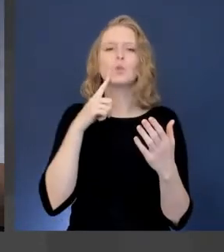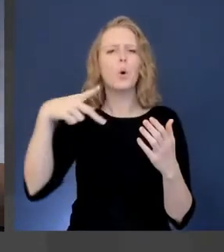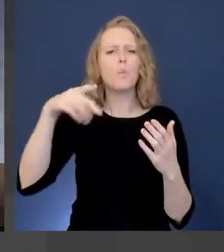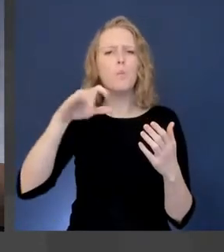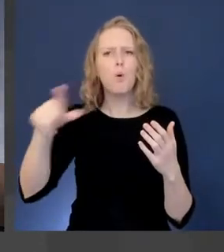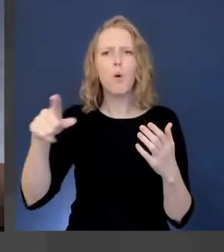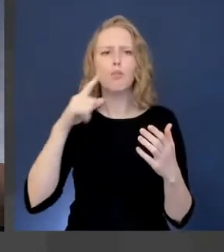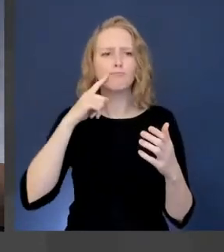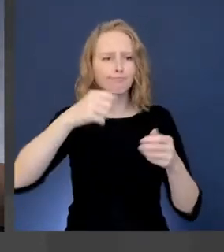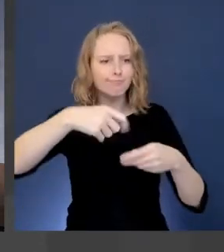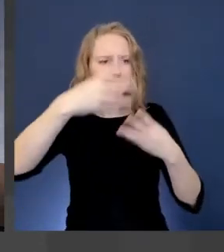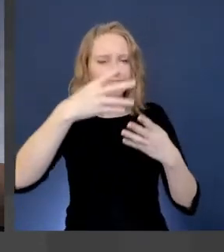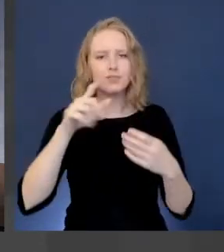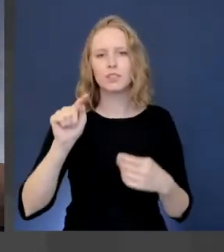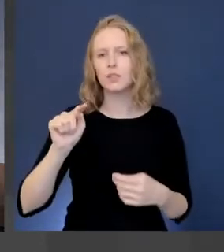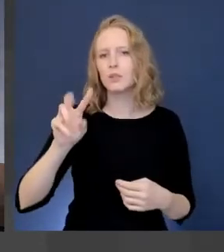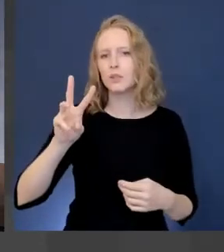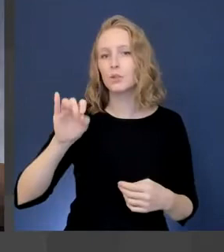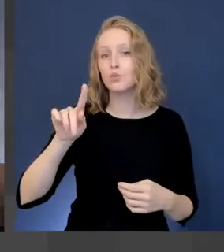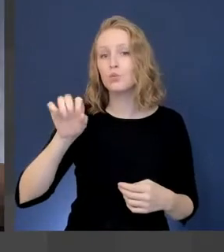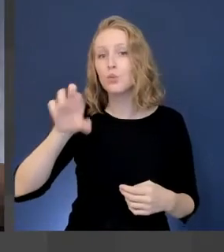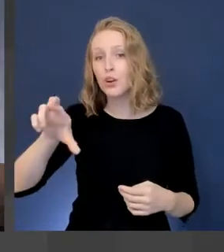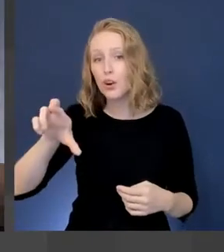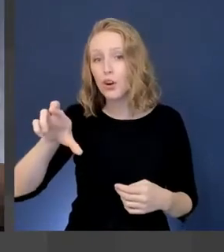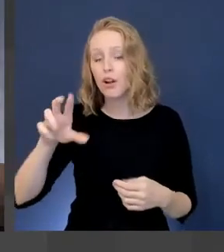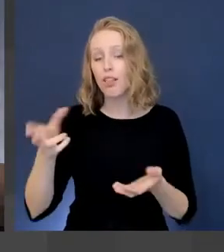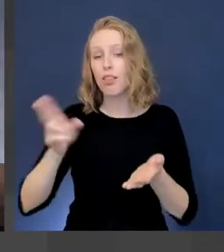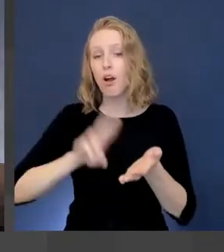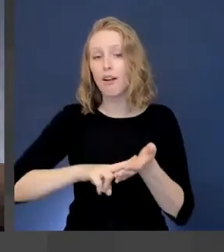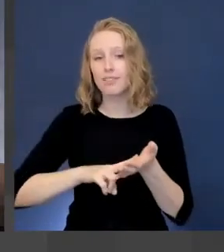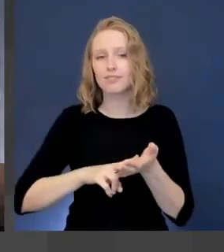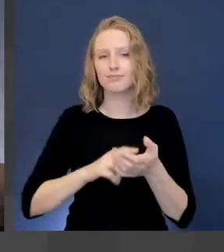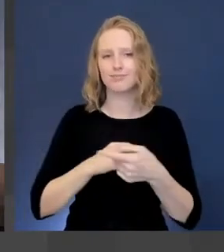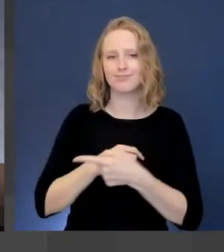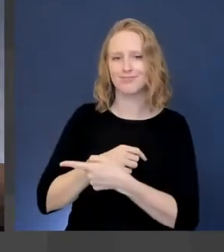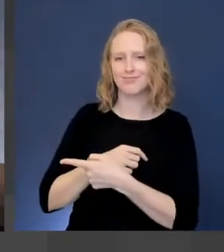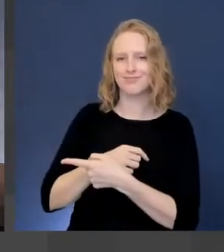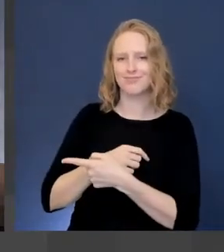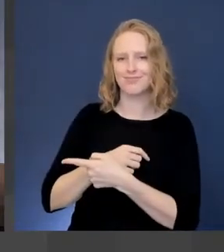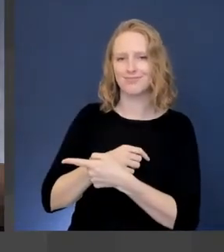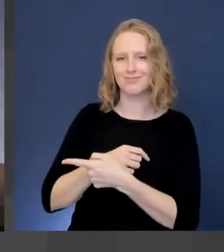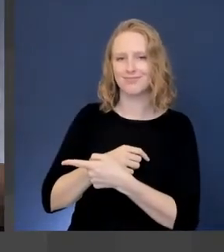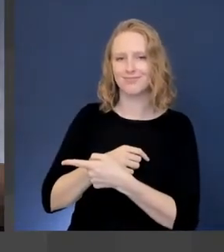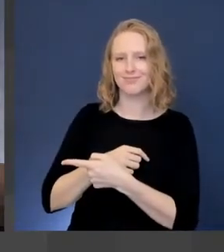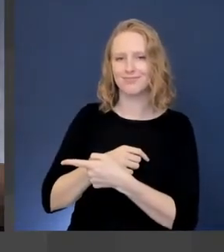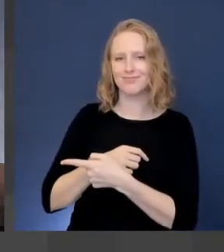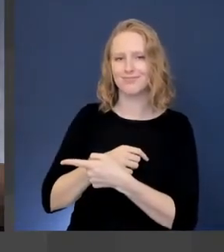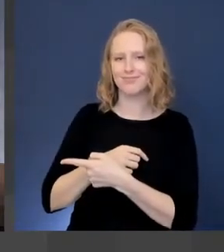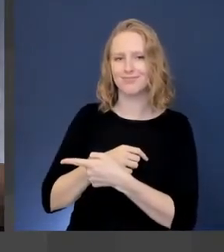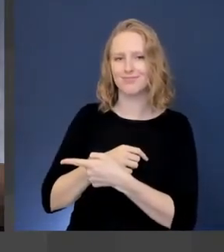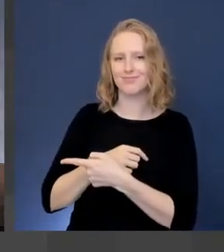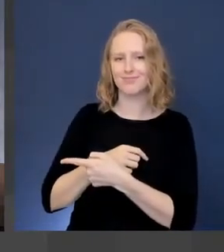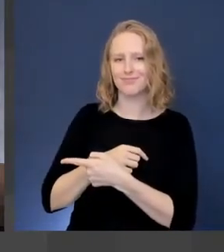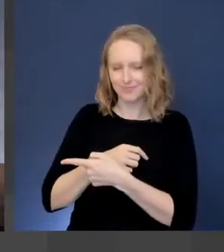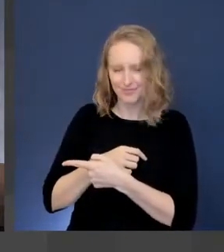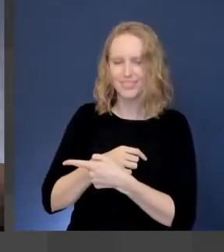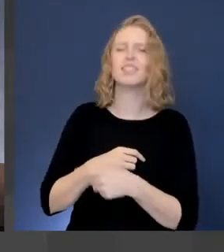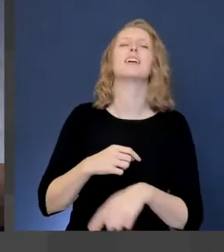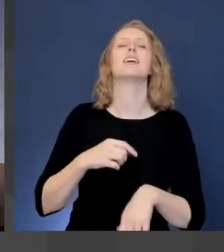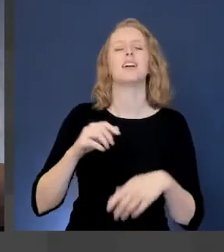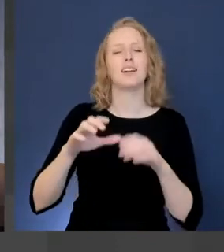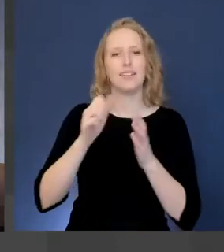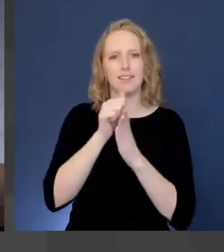make sure you're logged into your Twitter account, go to the Minecraft Twitter account and find the freshly launched poll with all 3